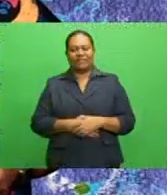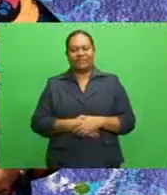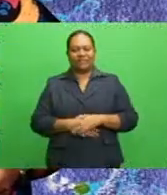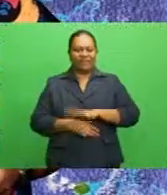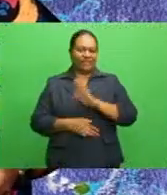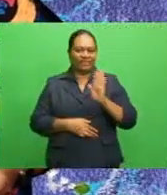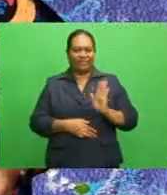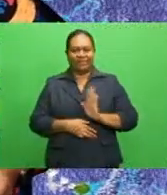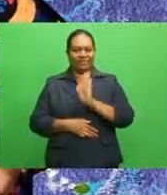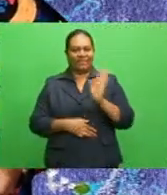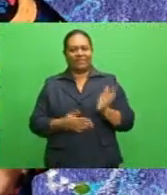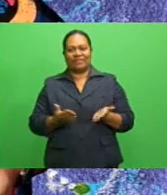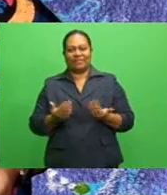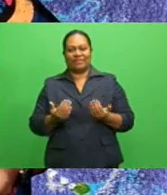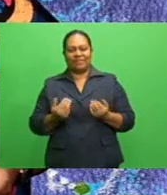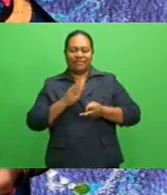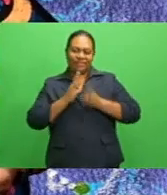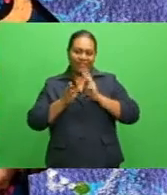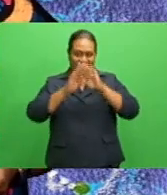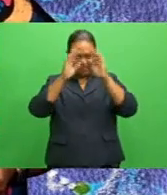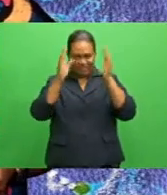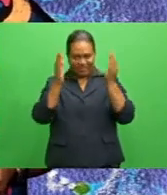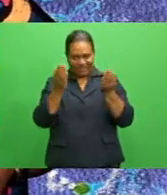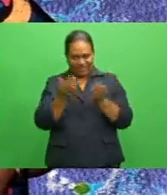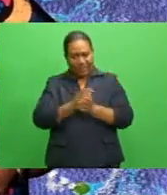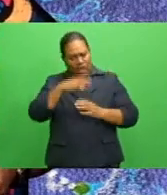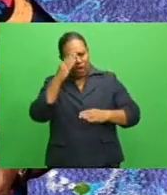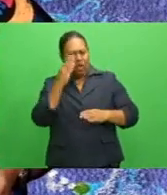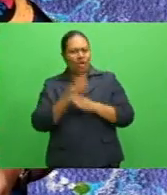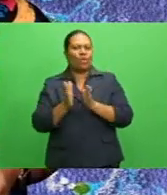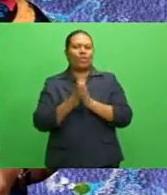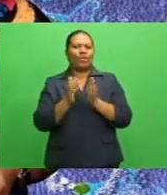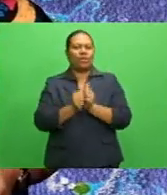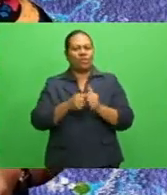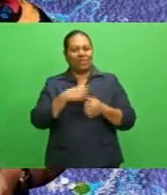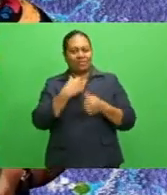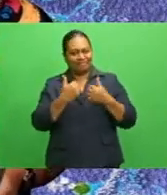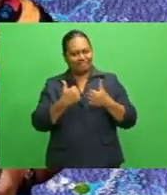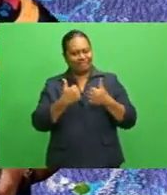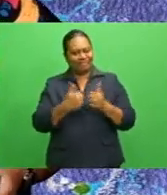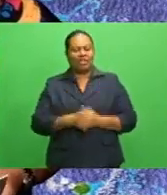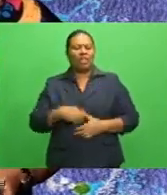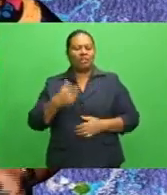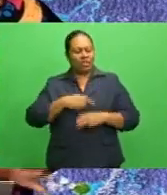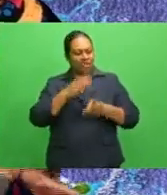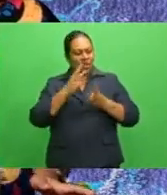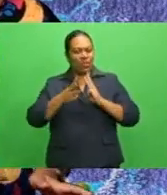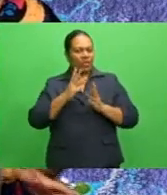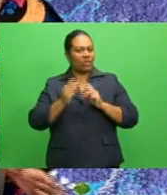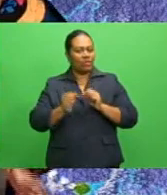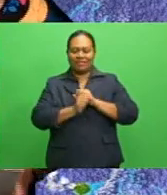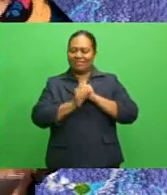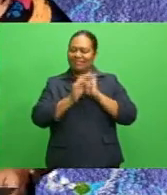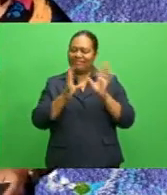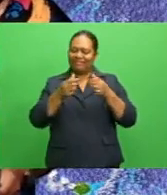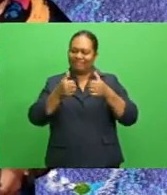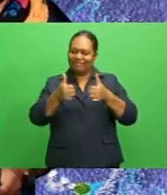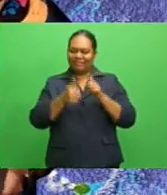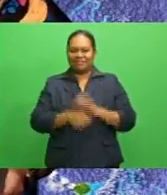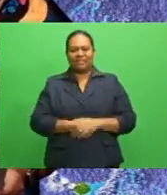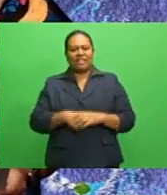Bonjour and welcome to the Weather World. Hope your weekend was amazing because the weather was brilliant. So